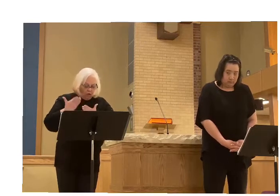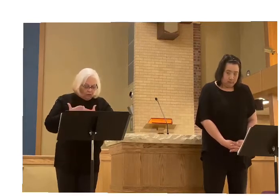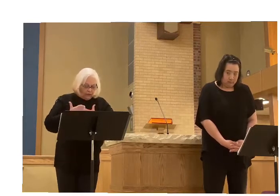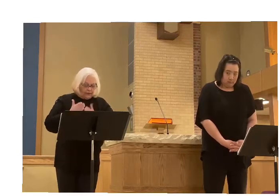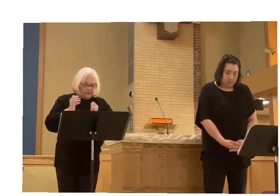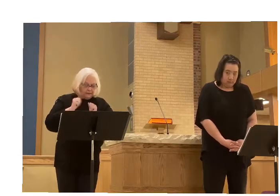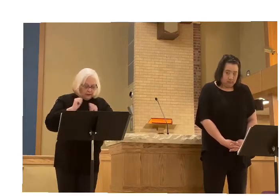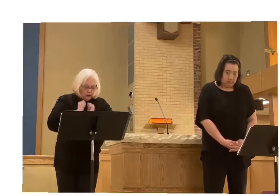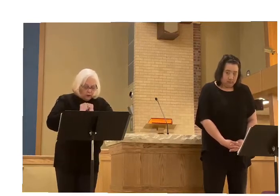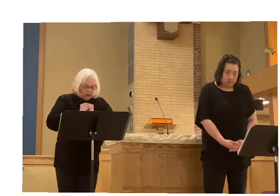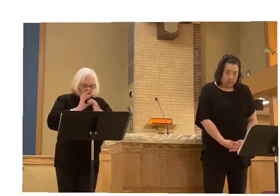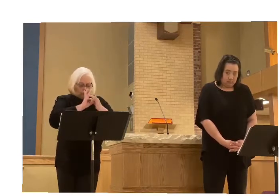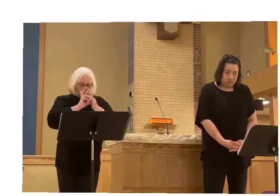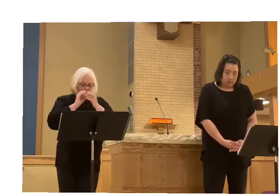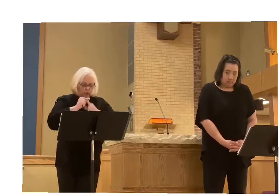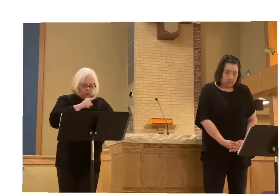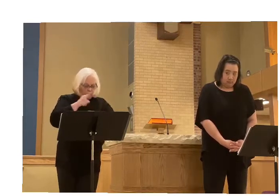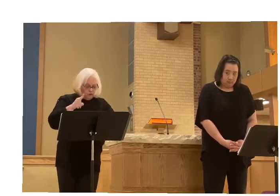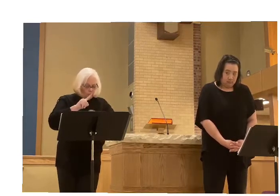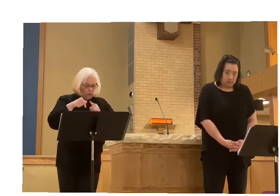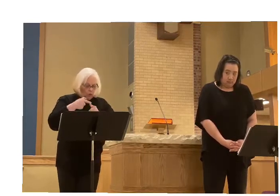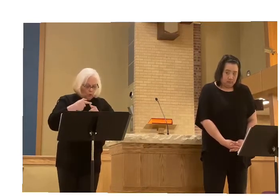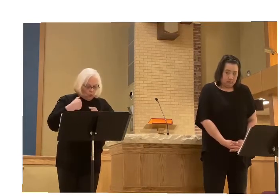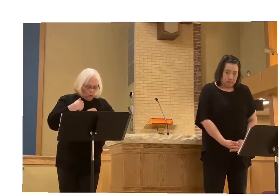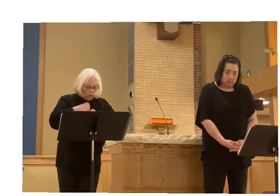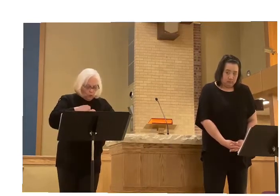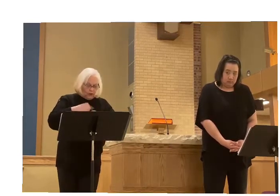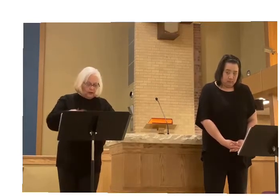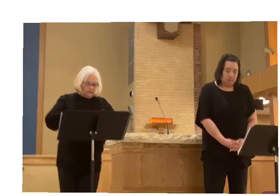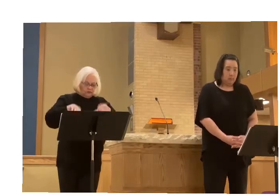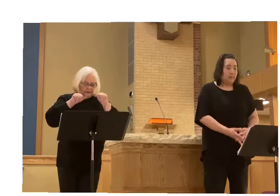guilt. Amen.